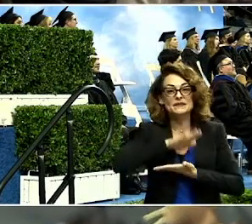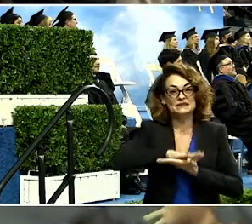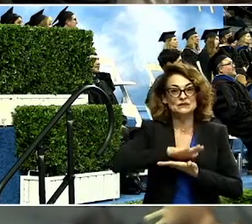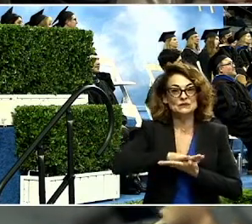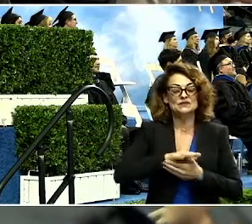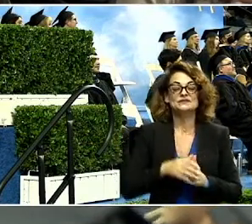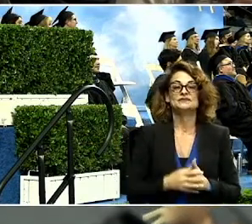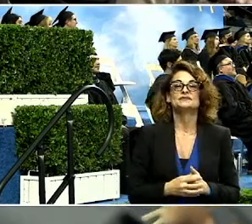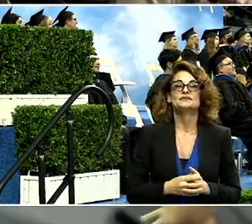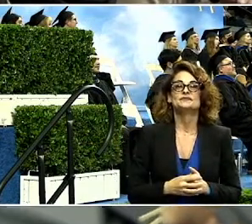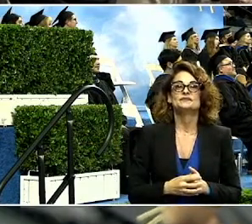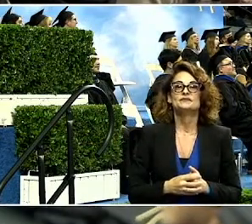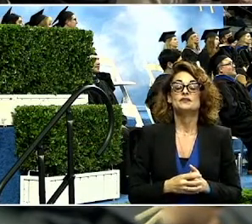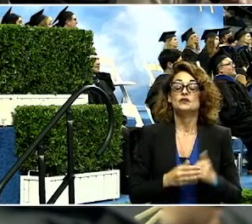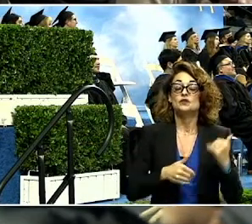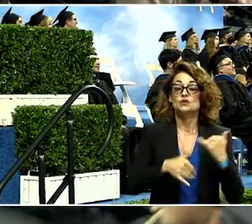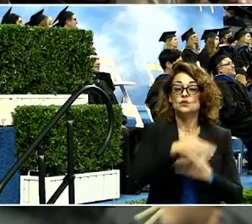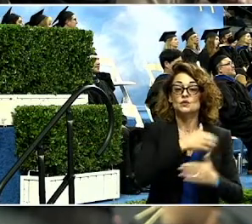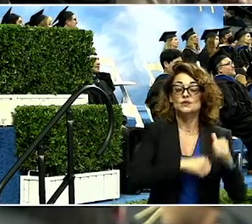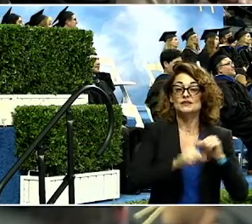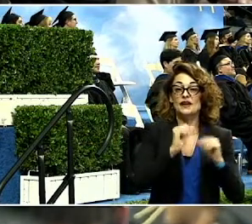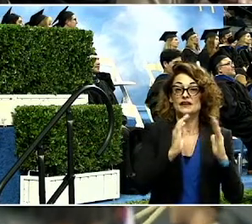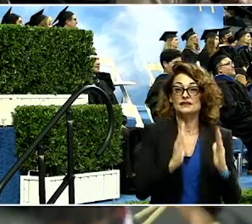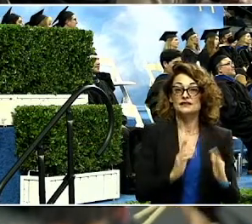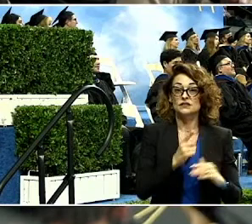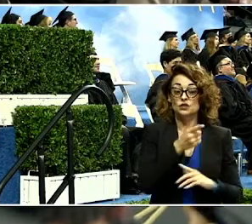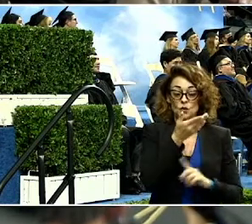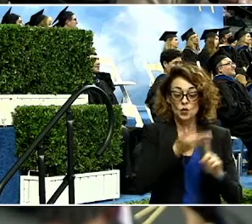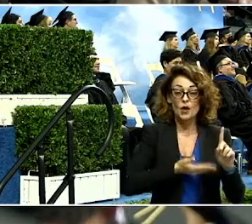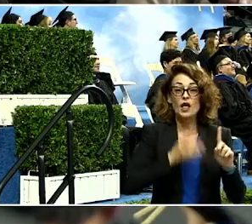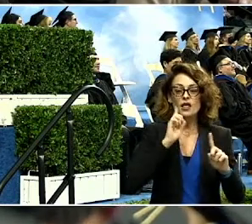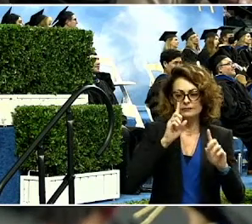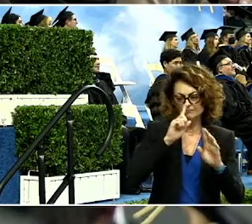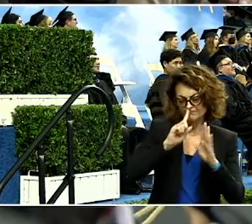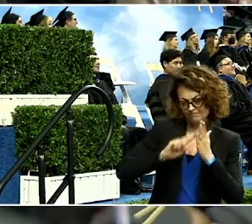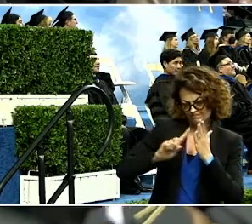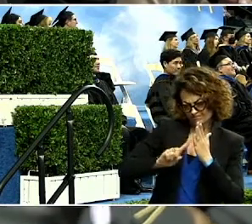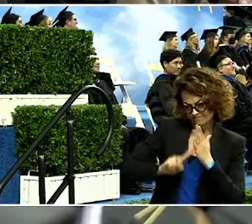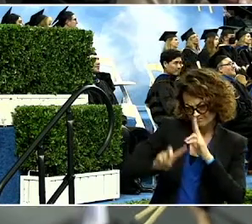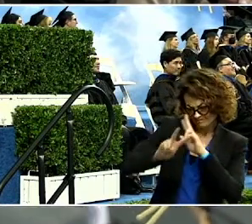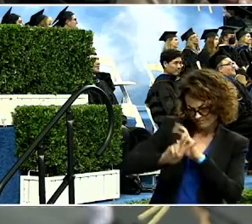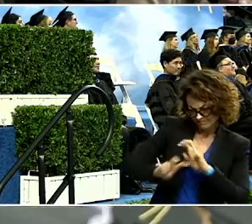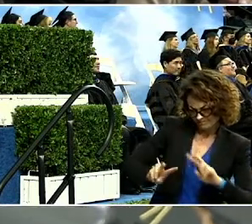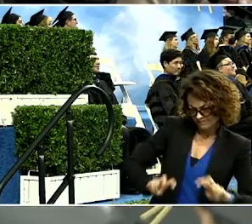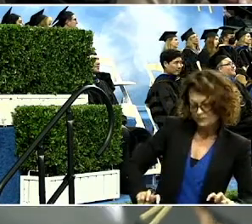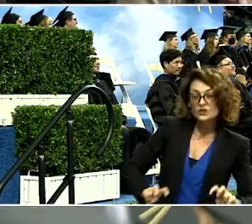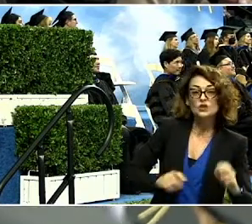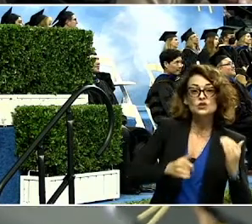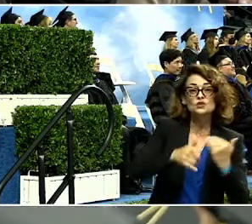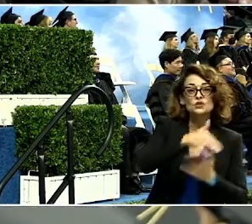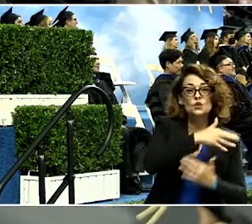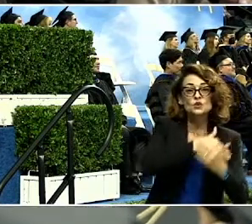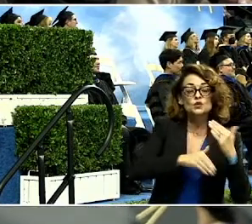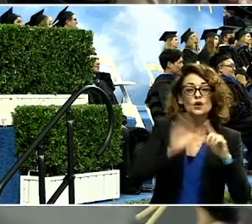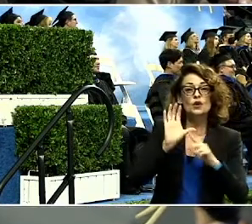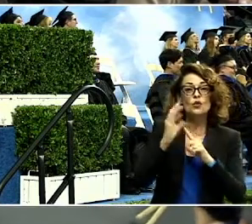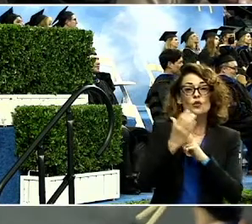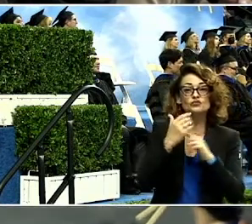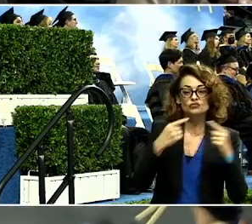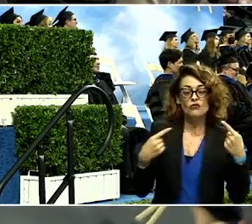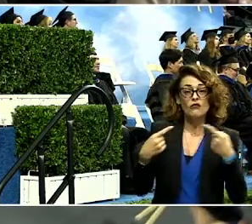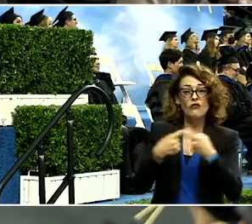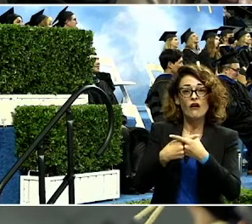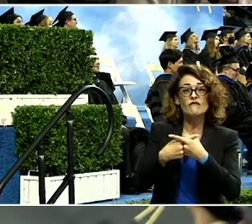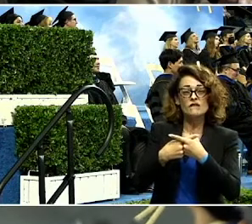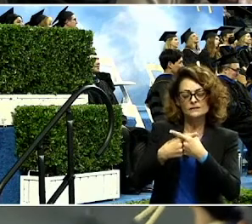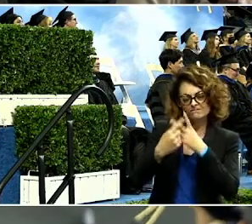institutions. As social scientists, you will examine the roots of social and cultural conflicts to move us